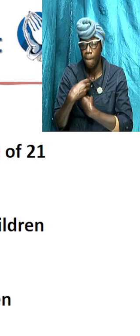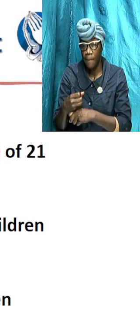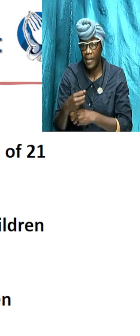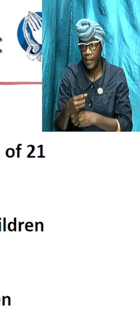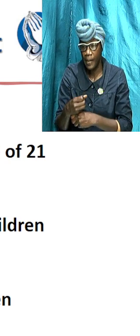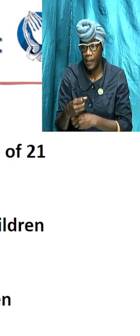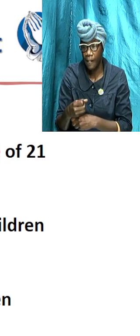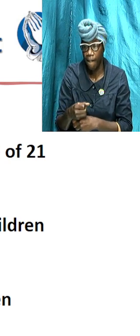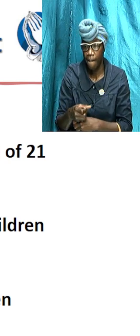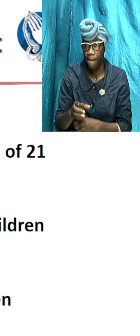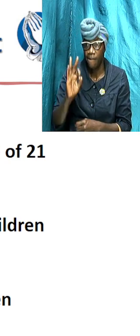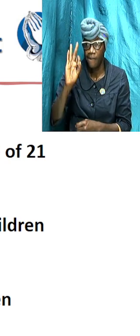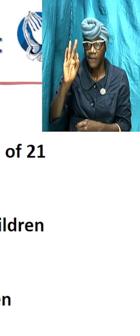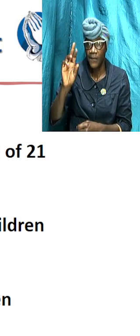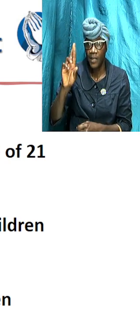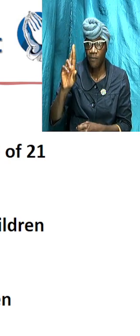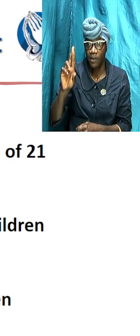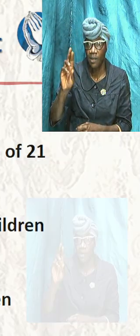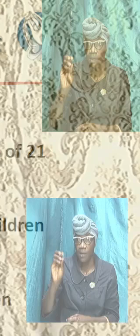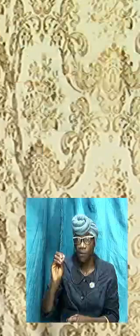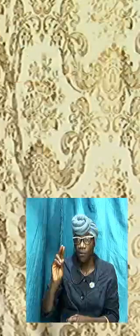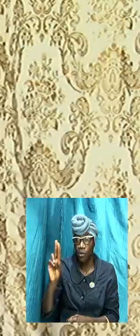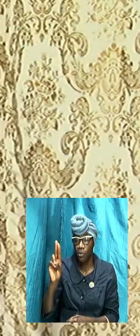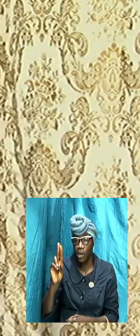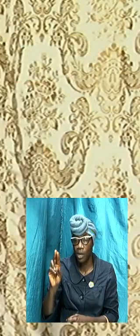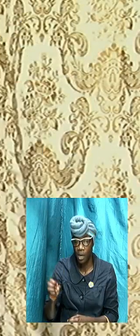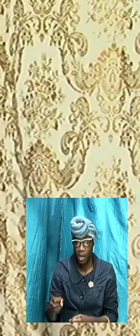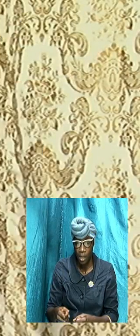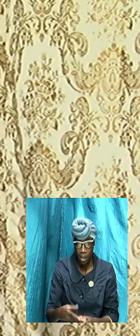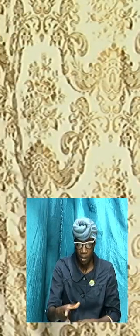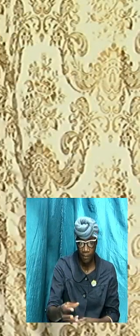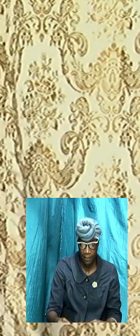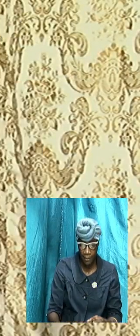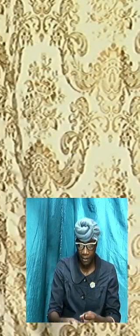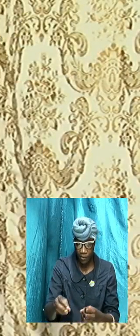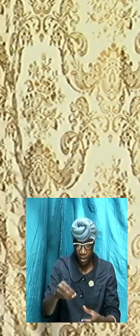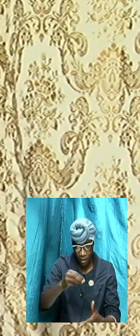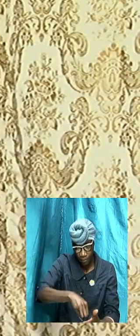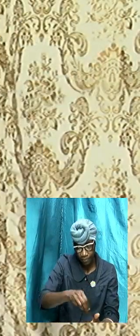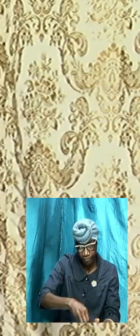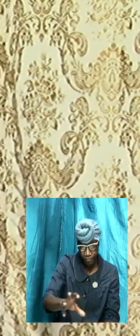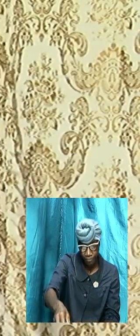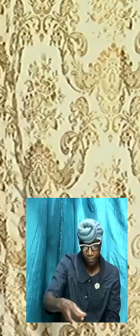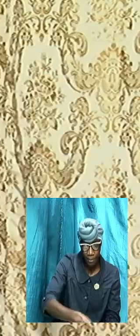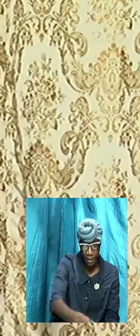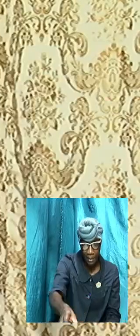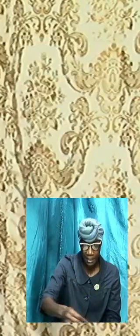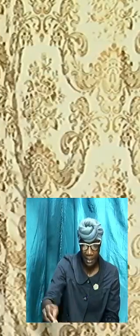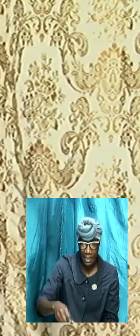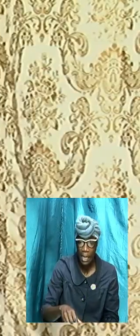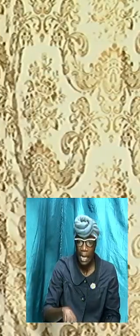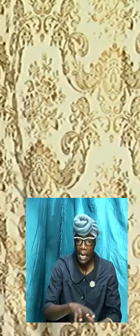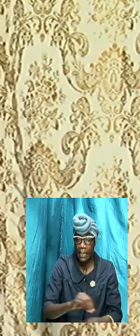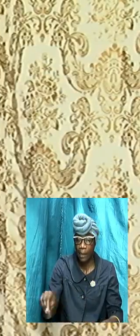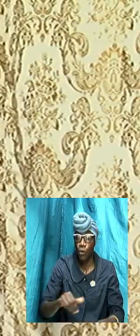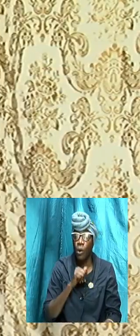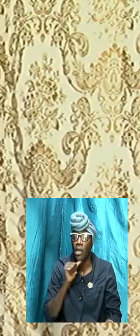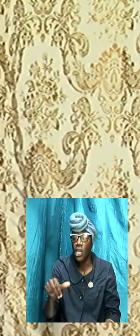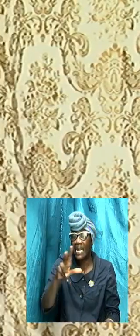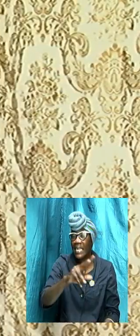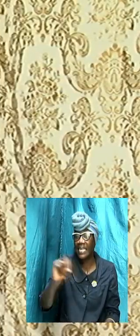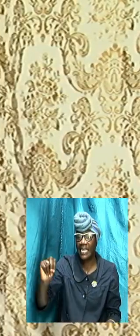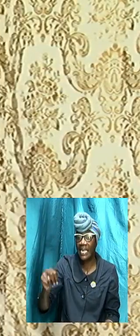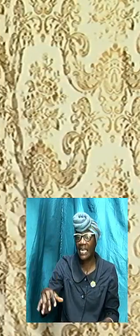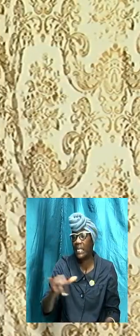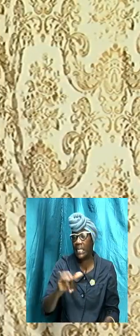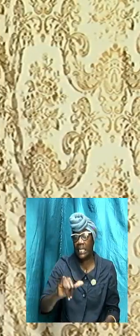flour, amen, you put the flour in and you shift it out, you sift it out, amen, and you take out what is not needed, amen. In a similar way,